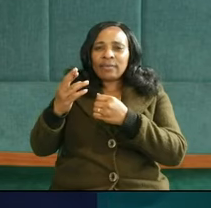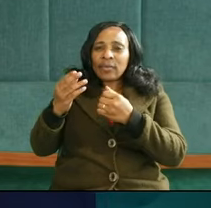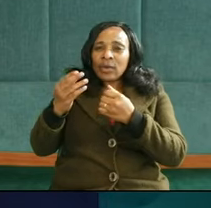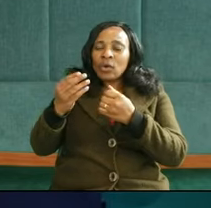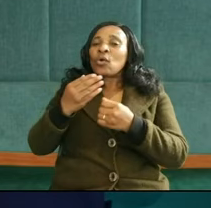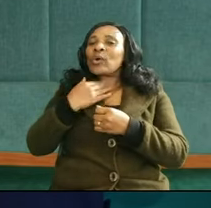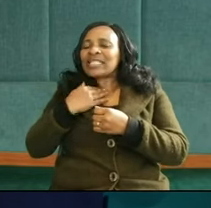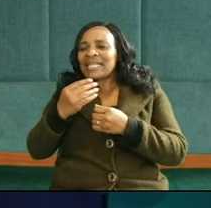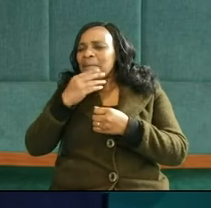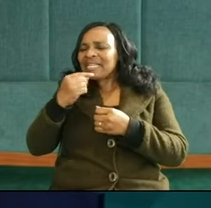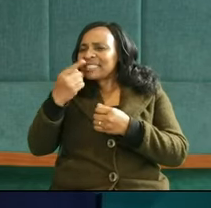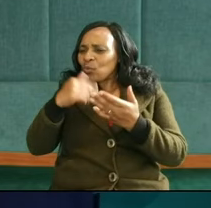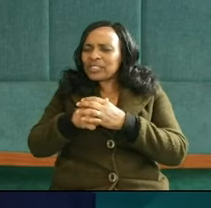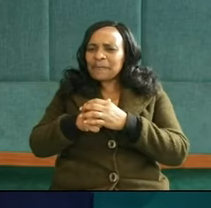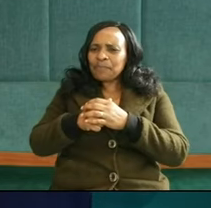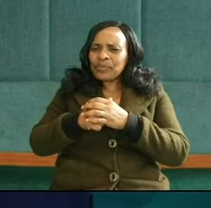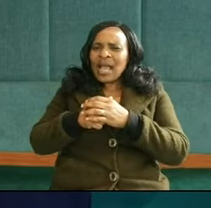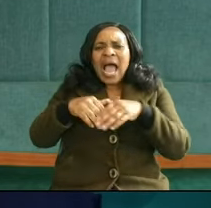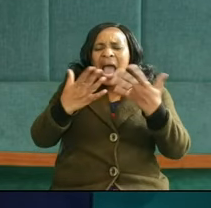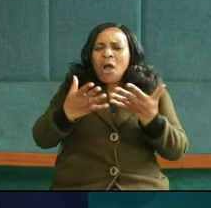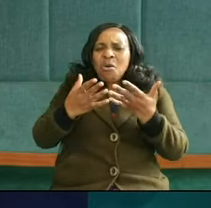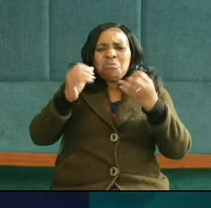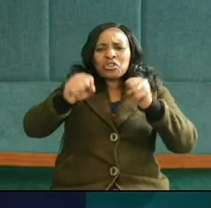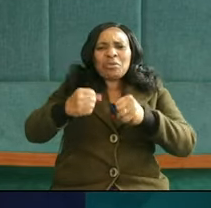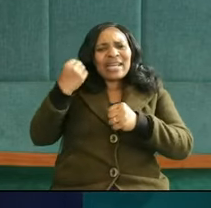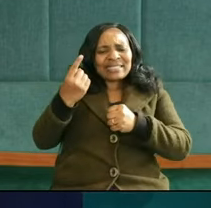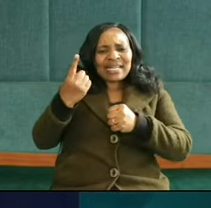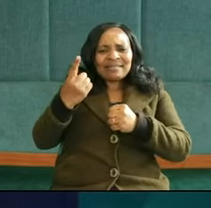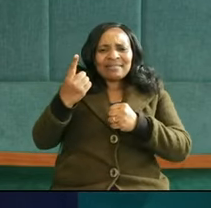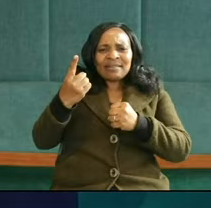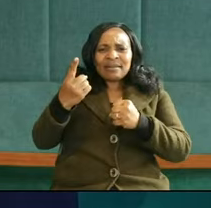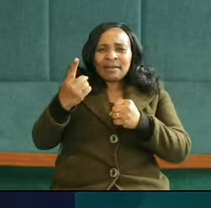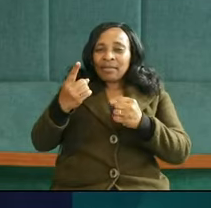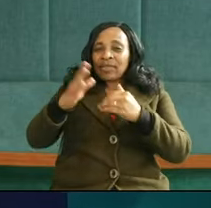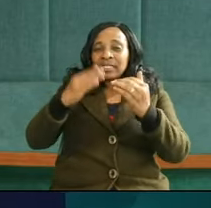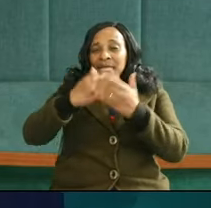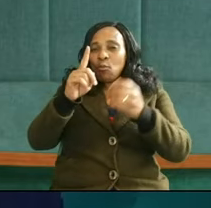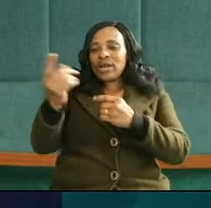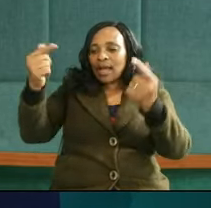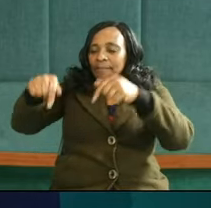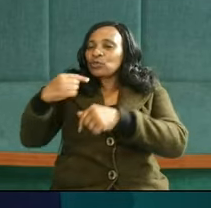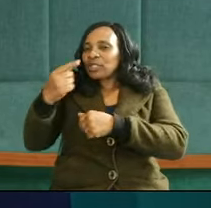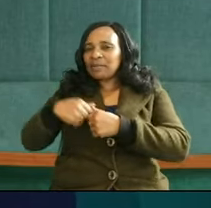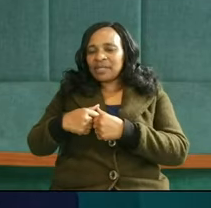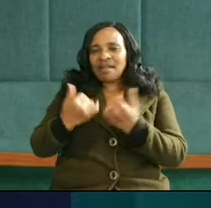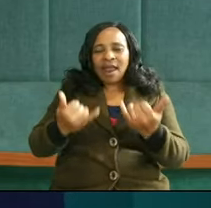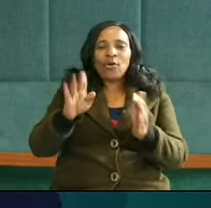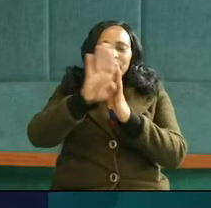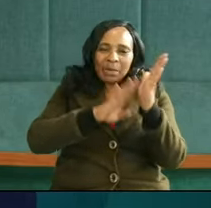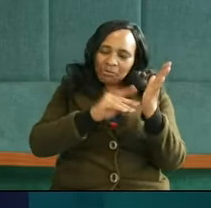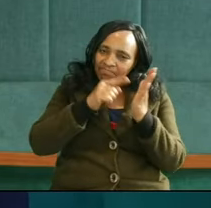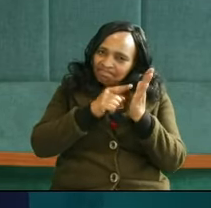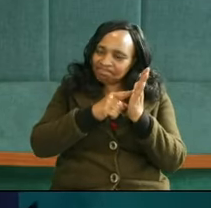And the man says, "How can I unless someone guides me?" The Bible, in this portion of the scripture, will let us